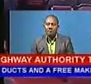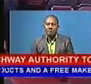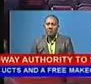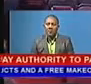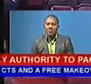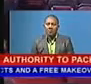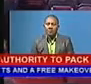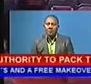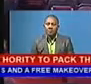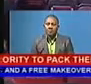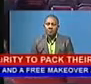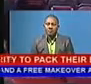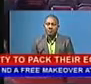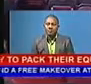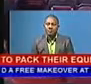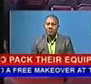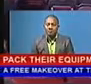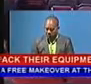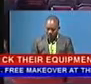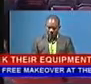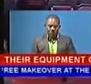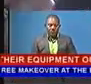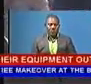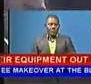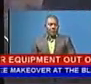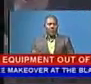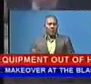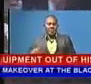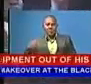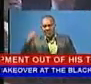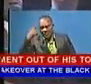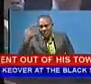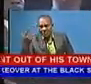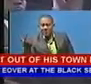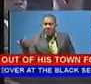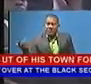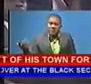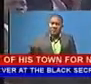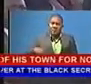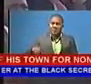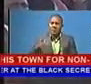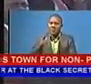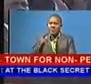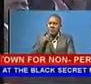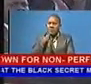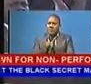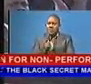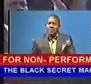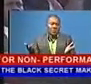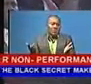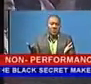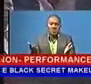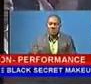A quick matter of law. I suppose when it comes to matters that are covered by our legislation, resort to common law